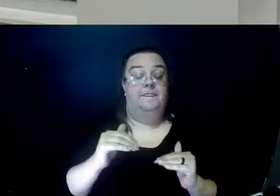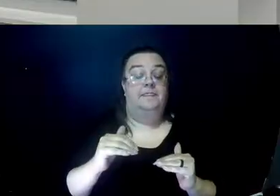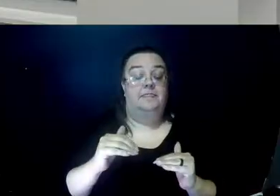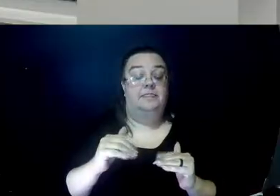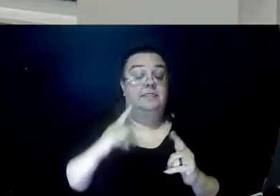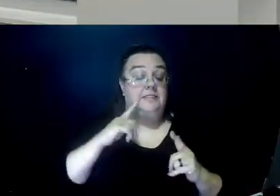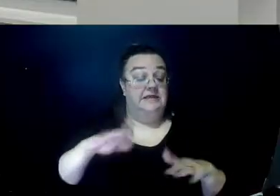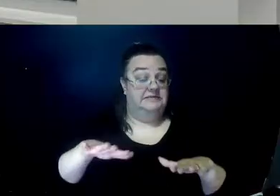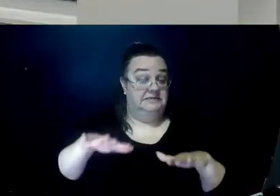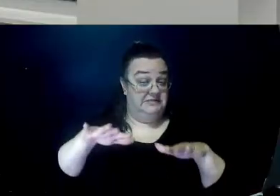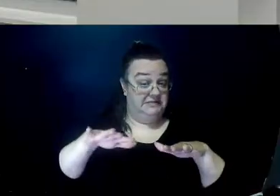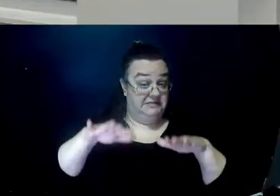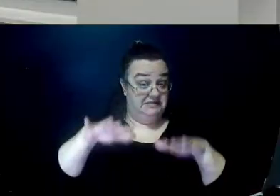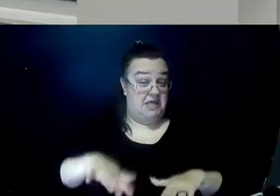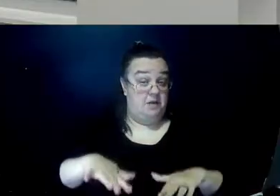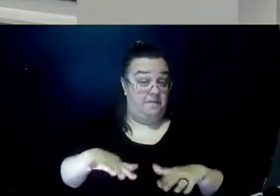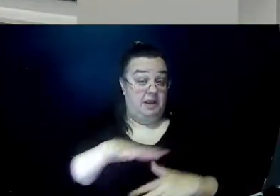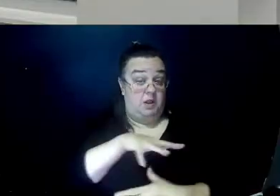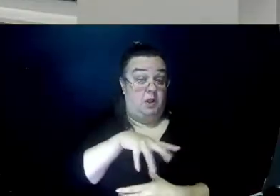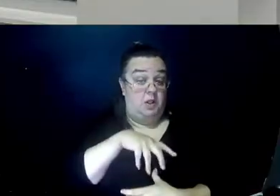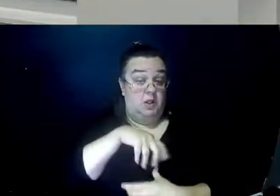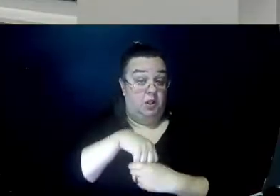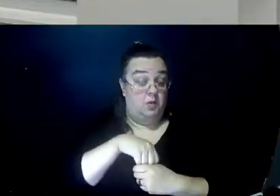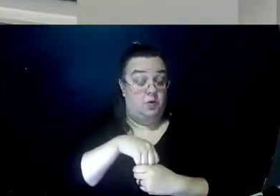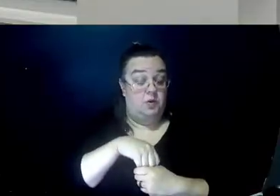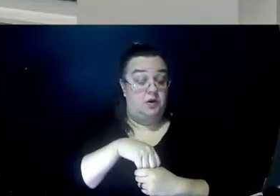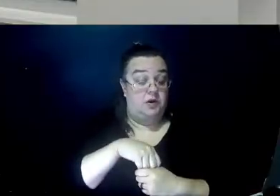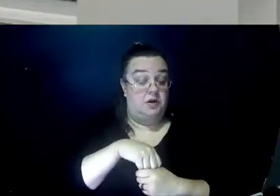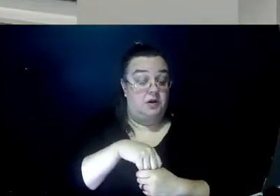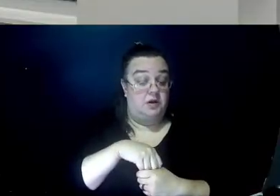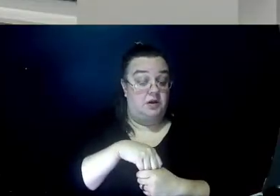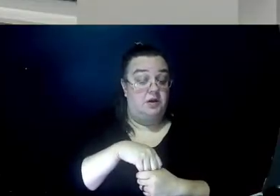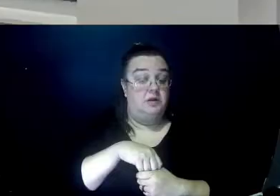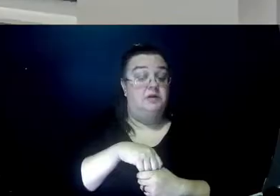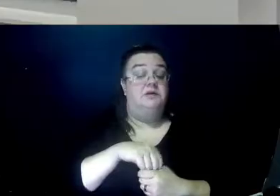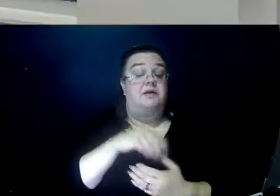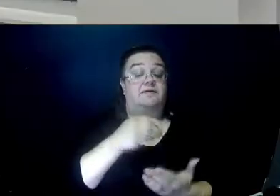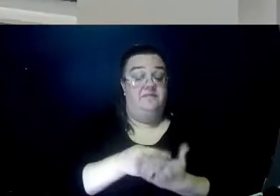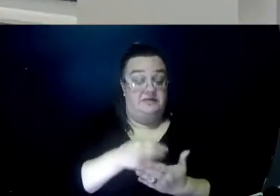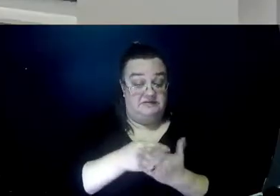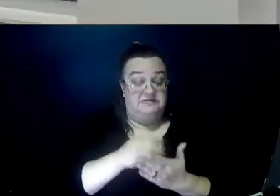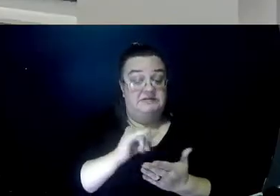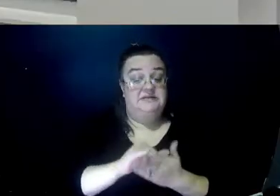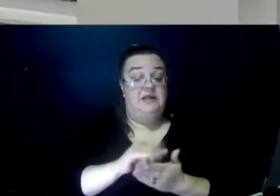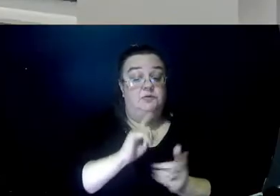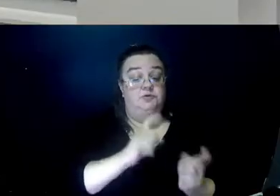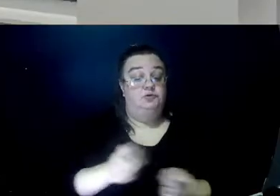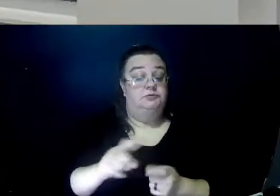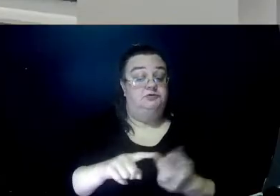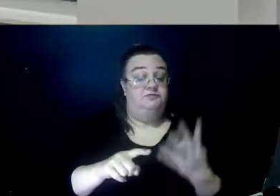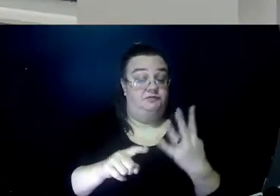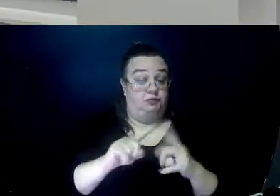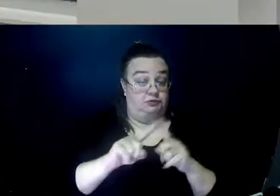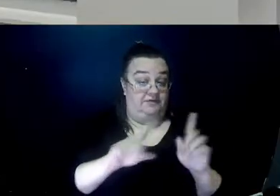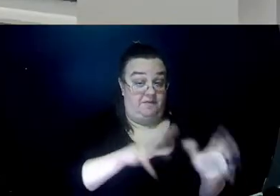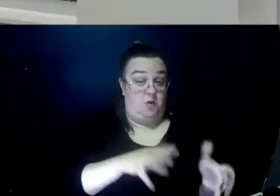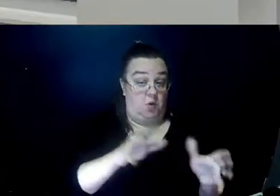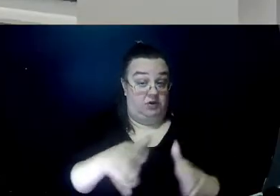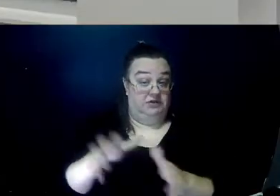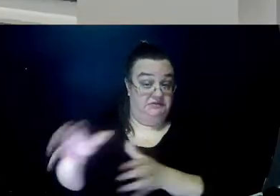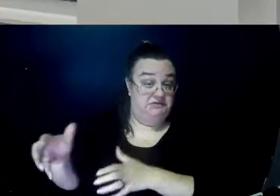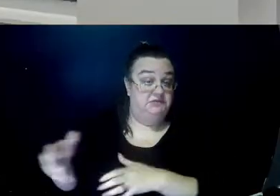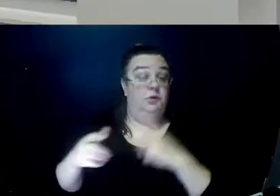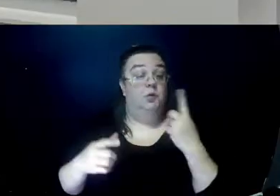settlement included substantial funds that went distributed to 4 different parties. One